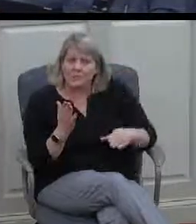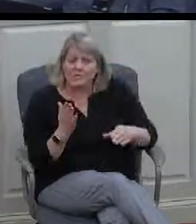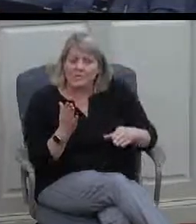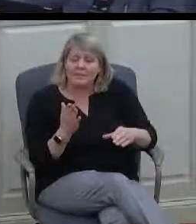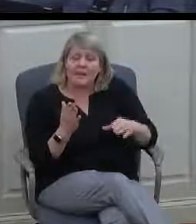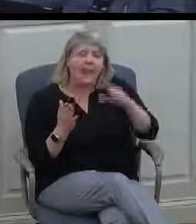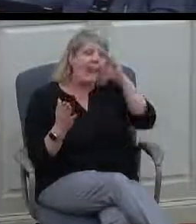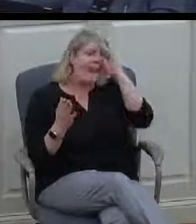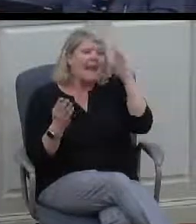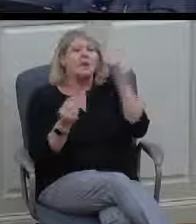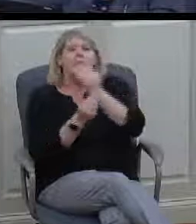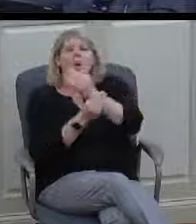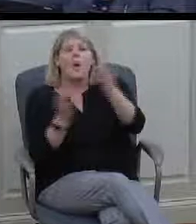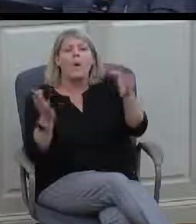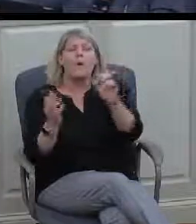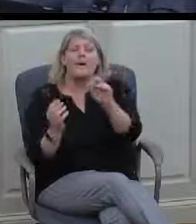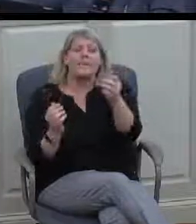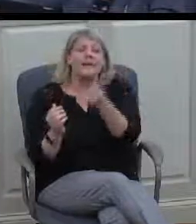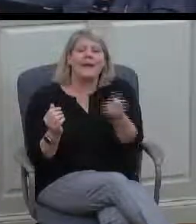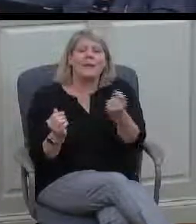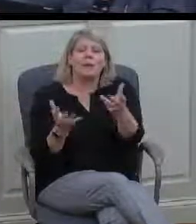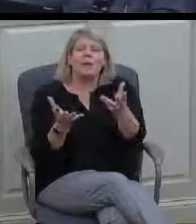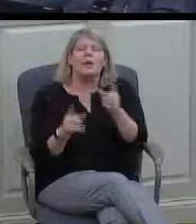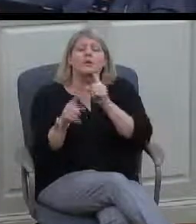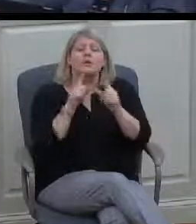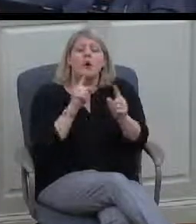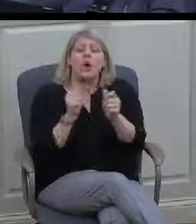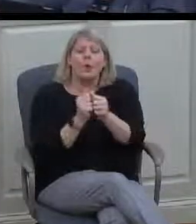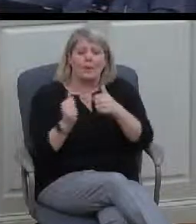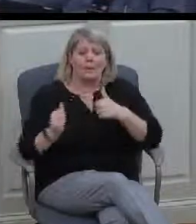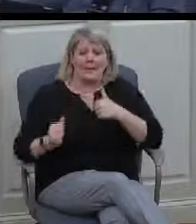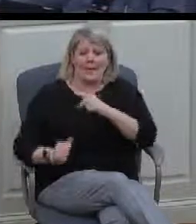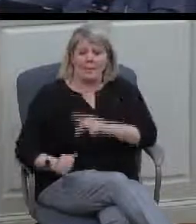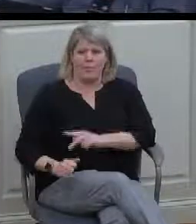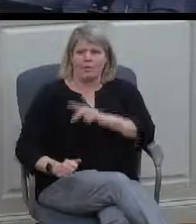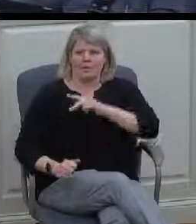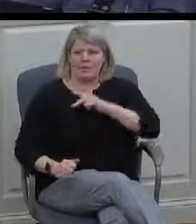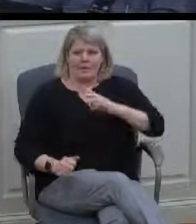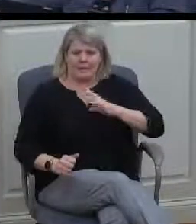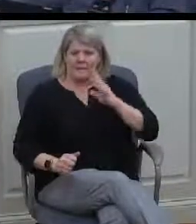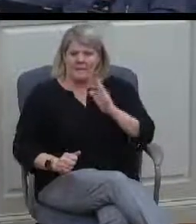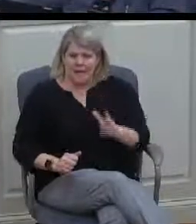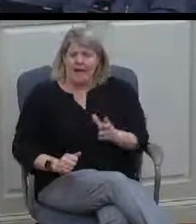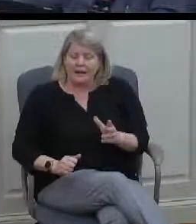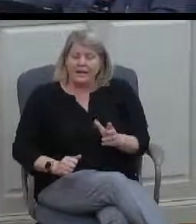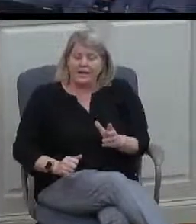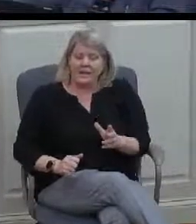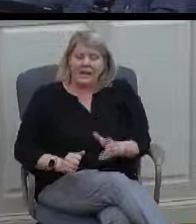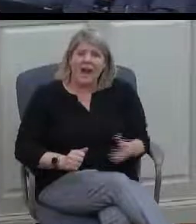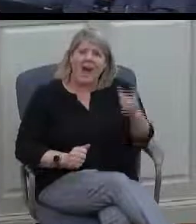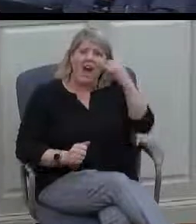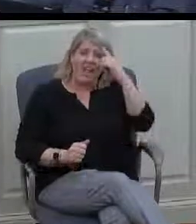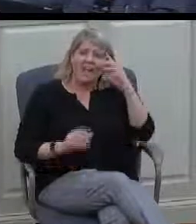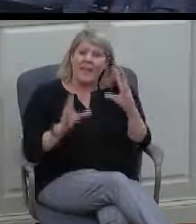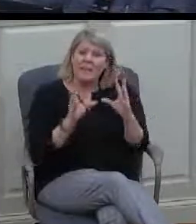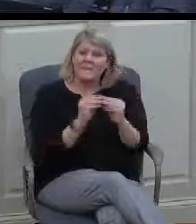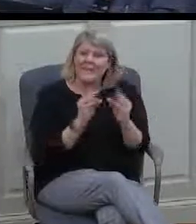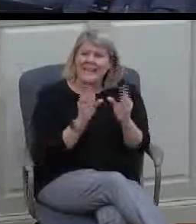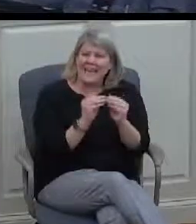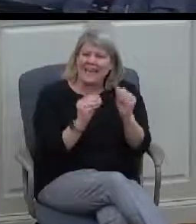to talk to me personally, that'll be fine. And I think a meeting is scheduled